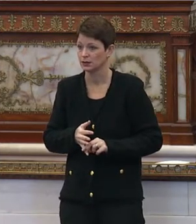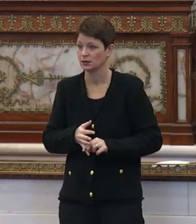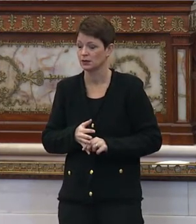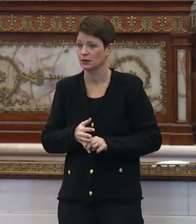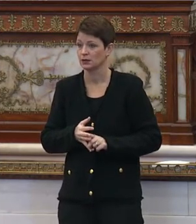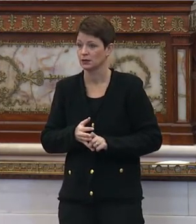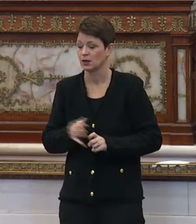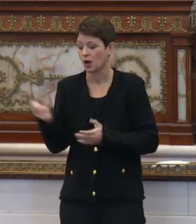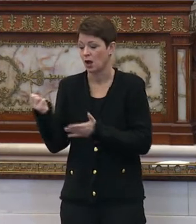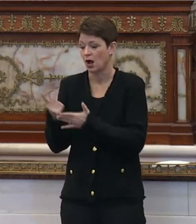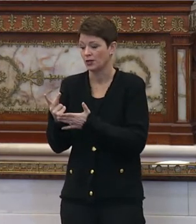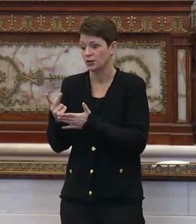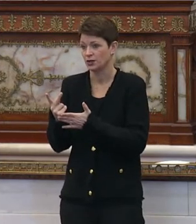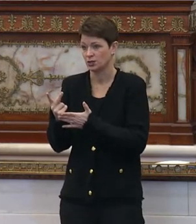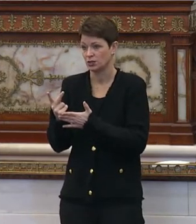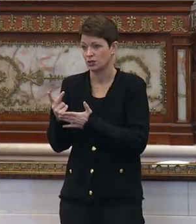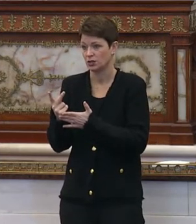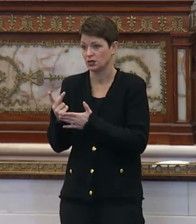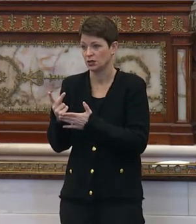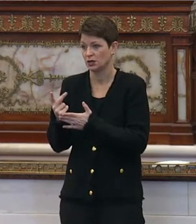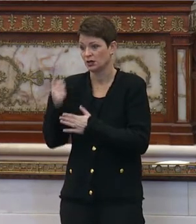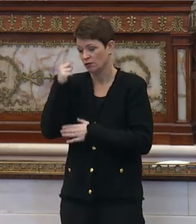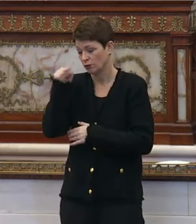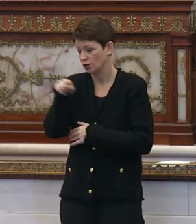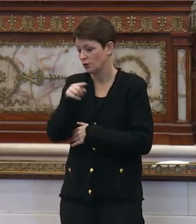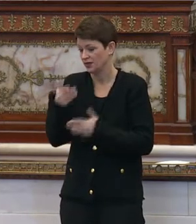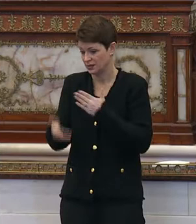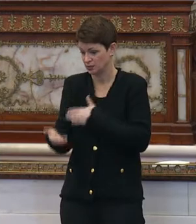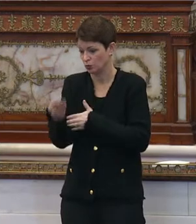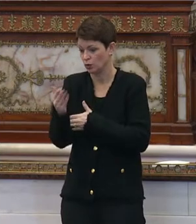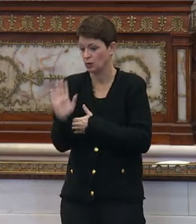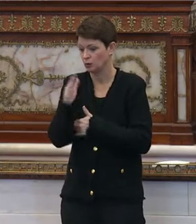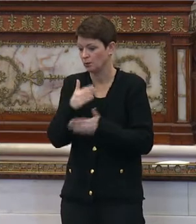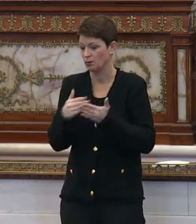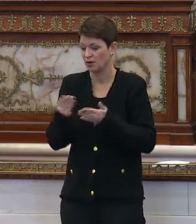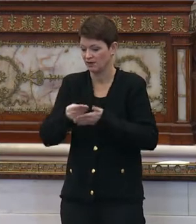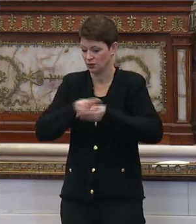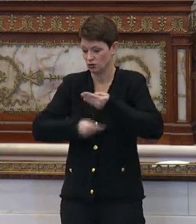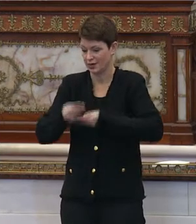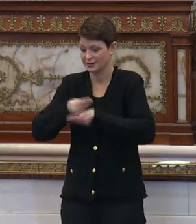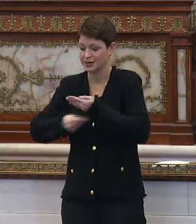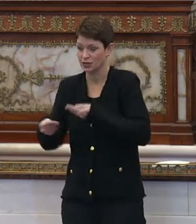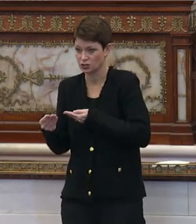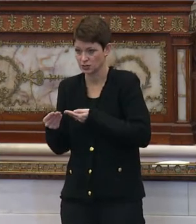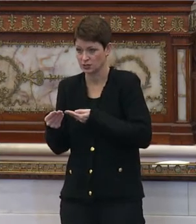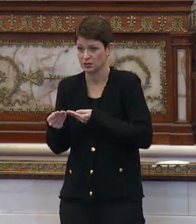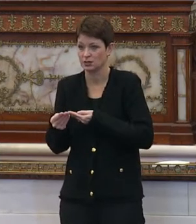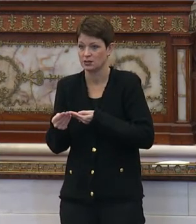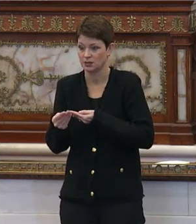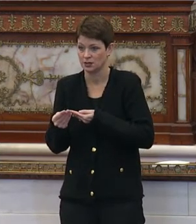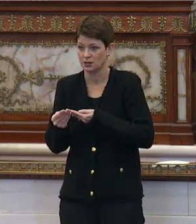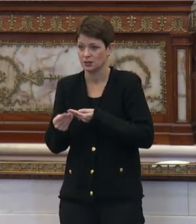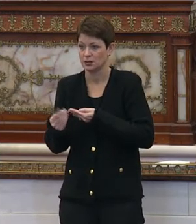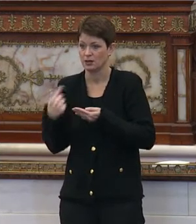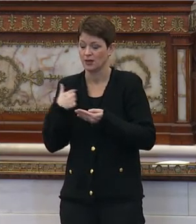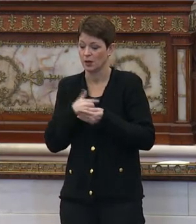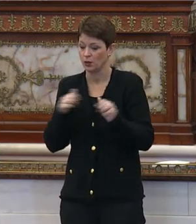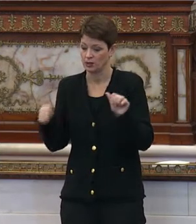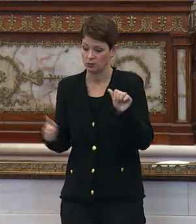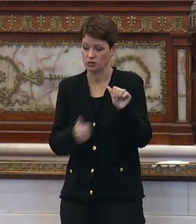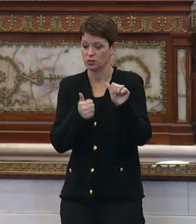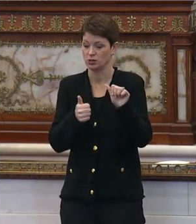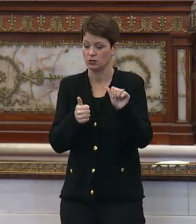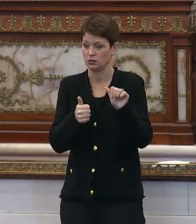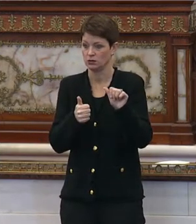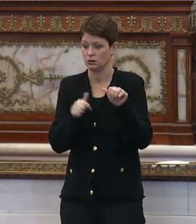The authorization before you this morning is will be part of the transaction that we pursue in the